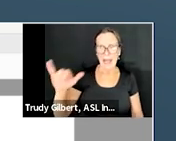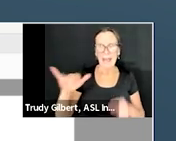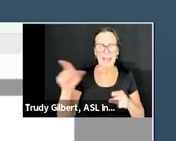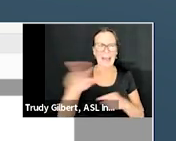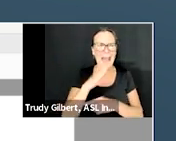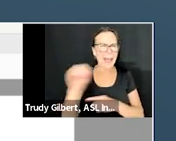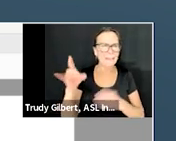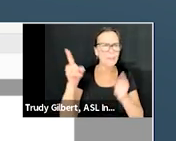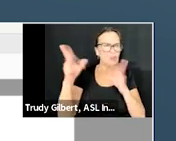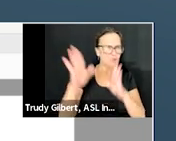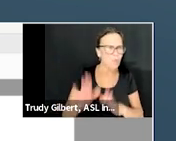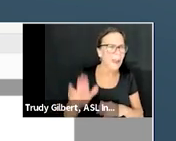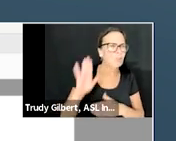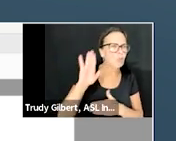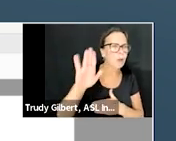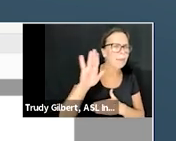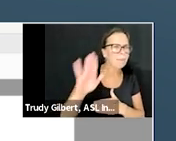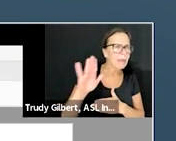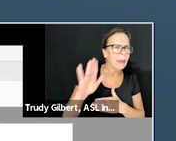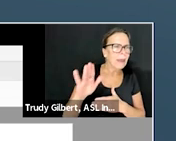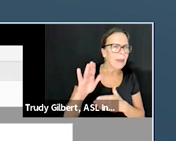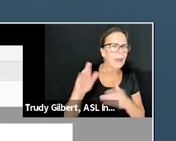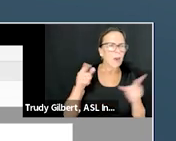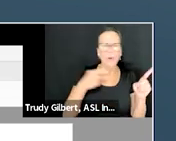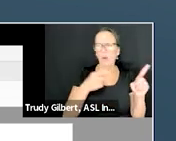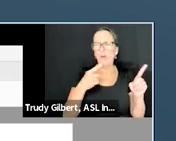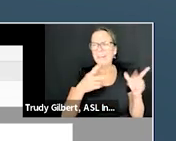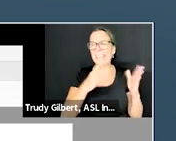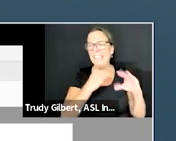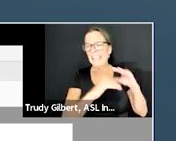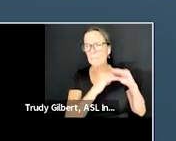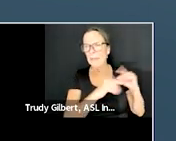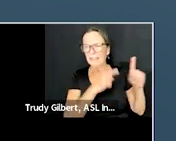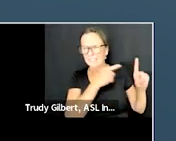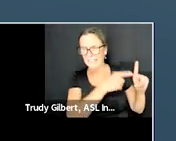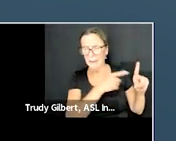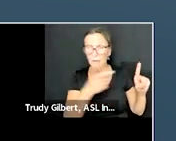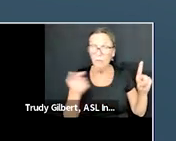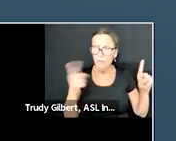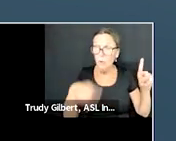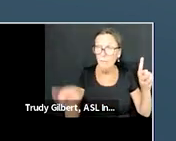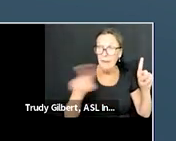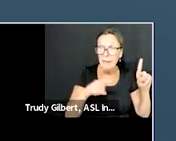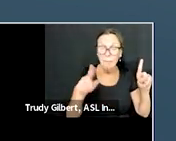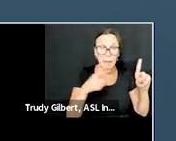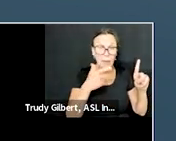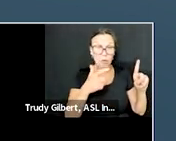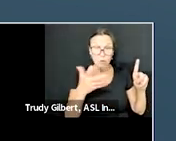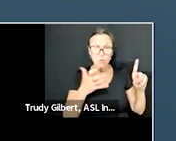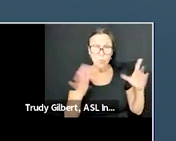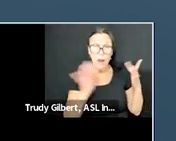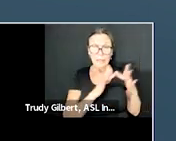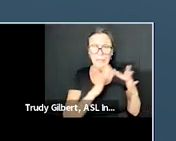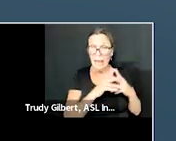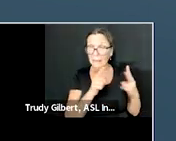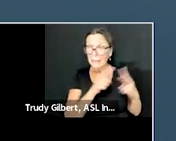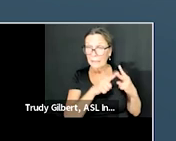both their emails here should any person who's attending this evening wish to contact them.